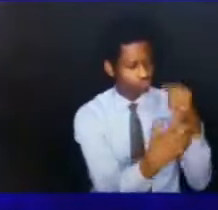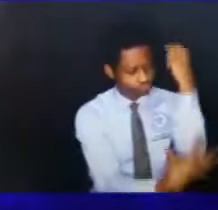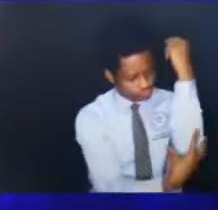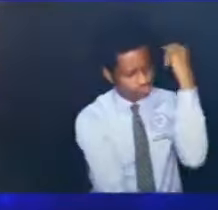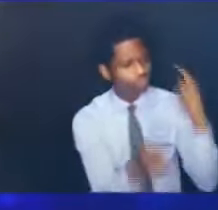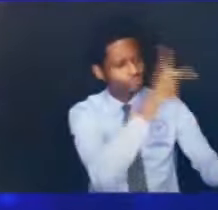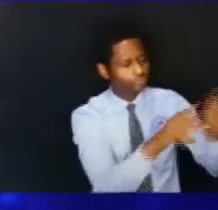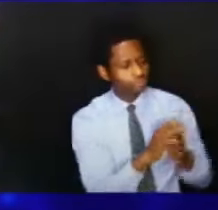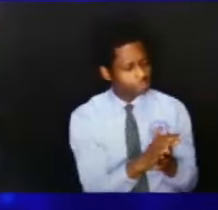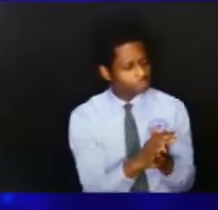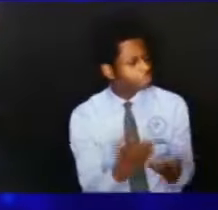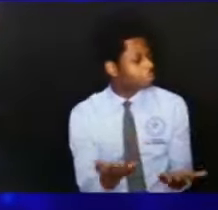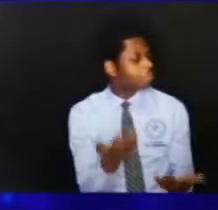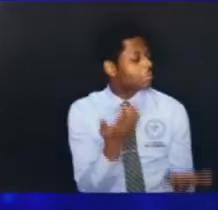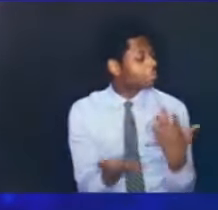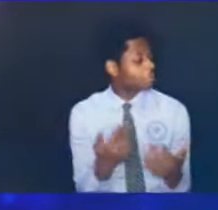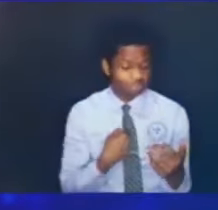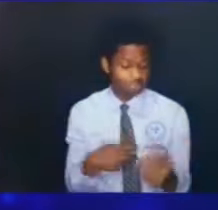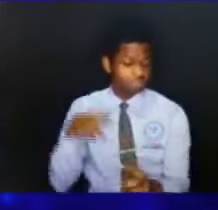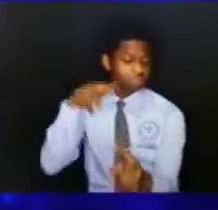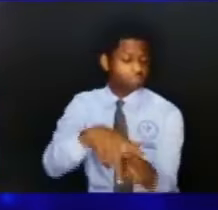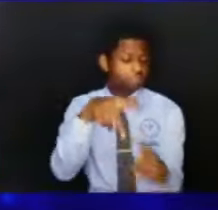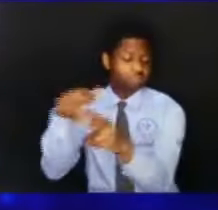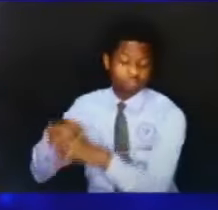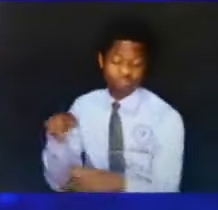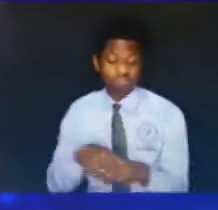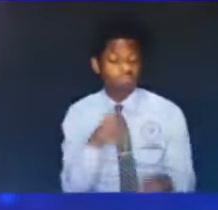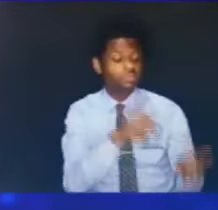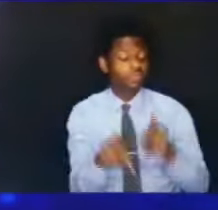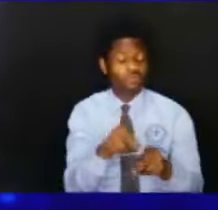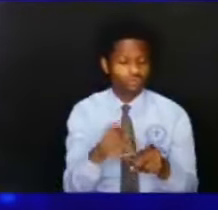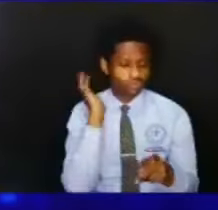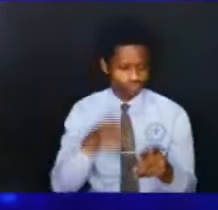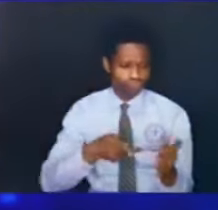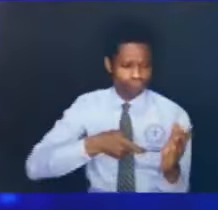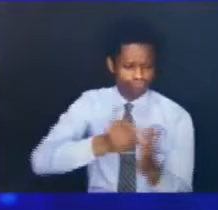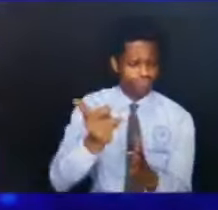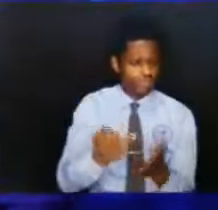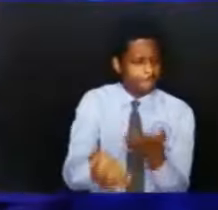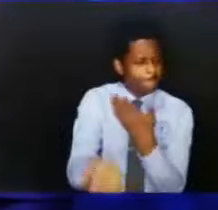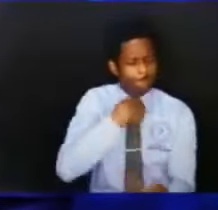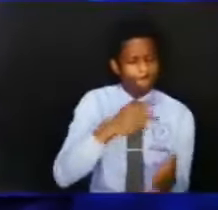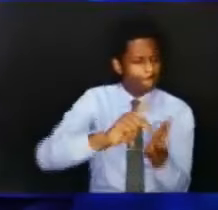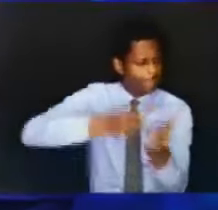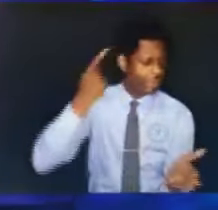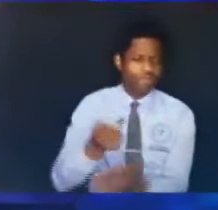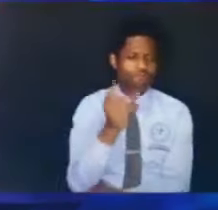cheated anybody out of anything I will pay back four times the